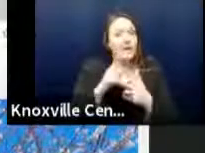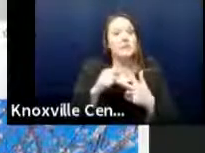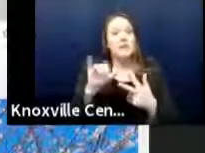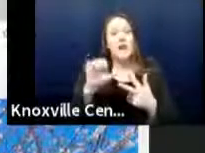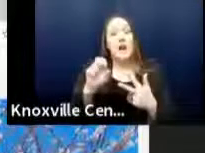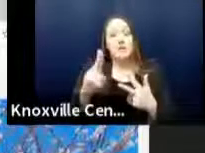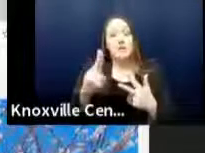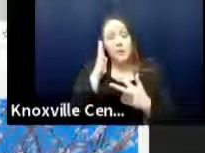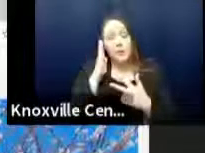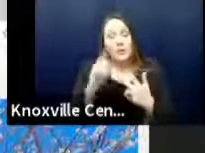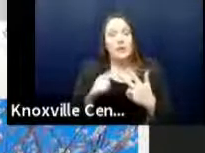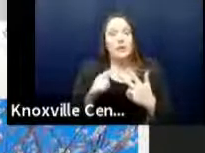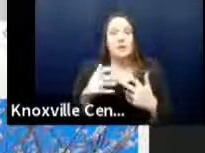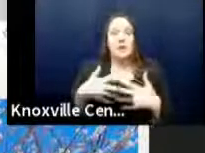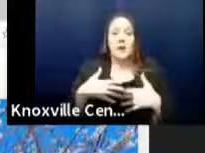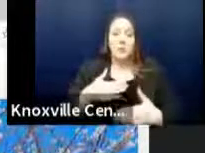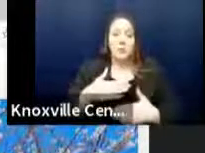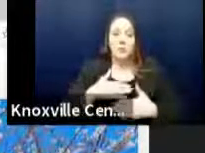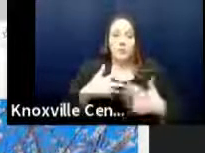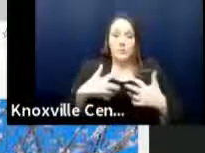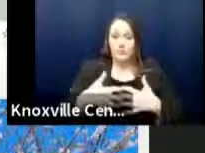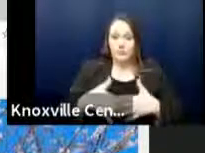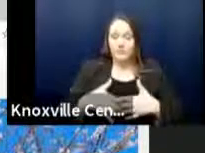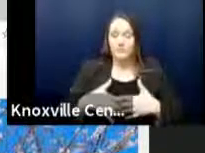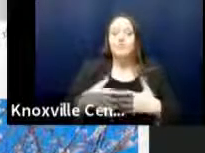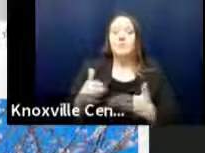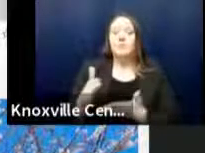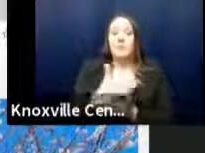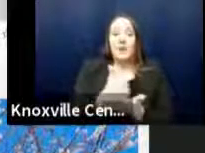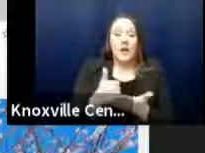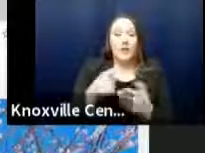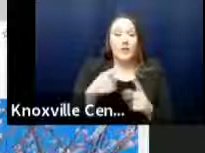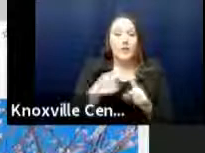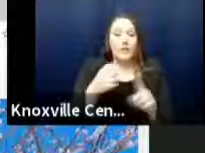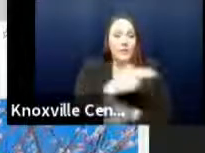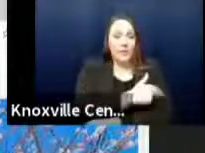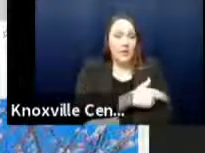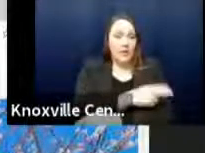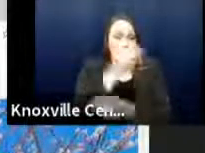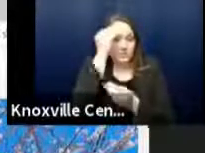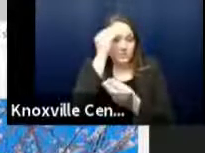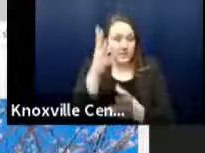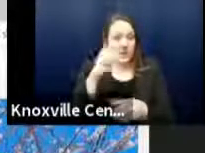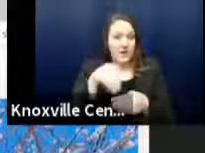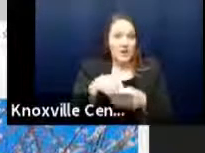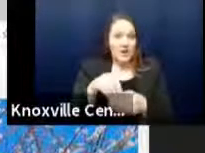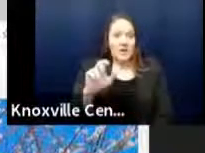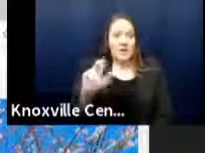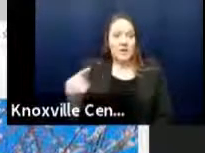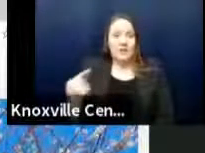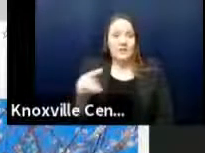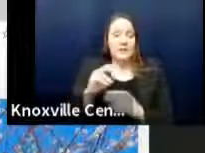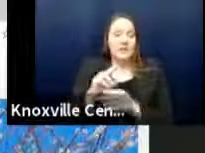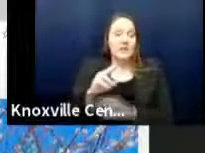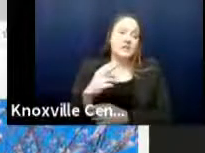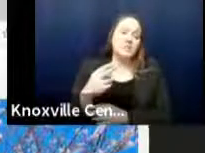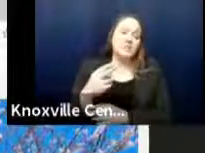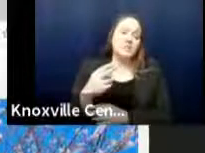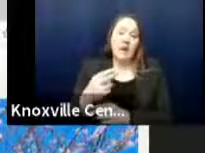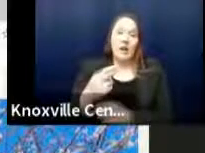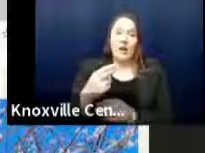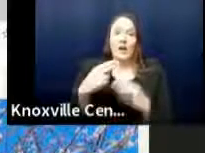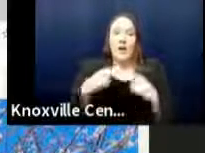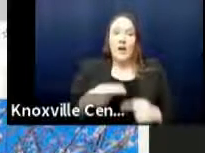hospital partners. These data are gathered from information the hospitals put into the Tennessee Healthcare Resource Tracking System, or HERTS. It